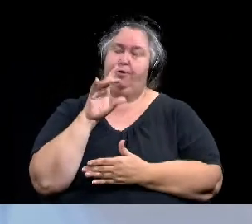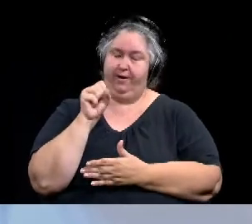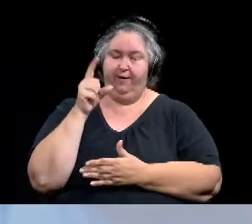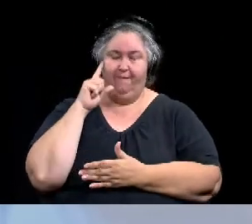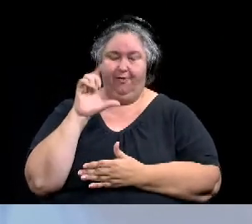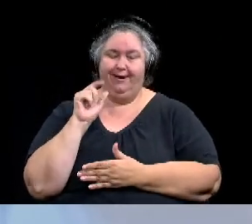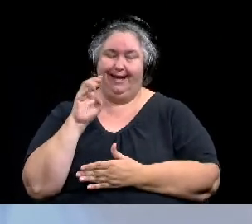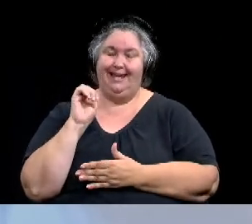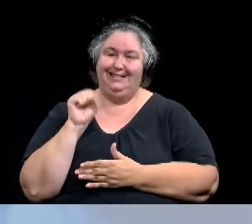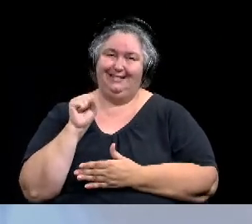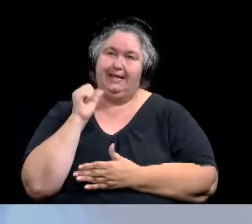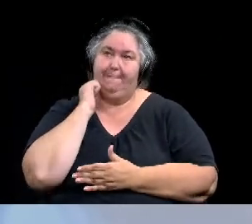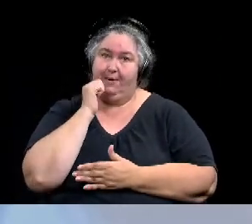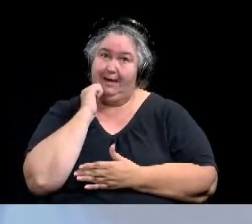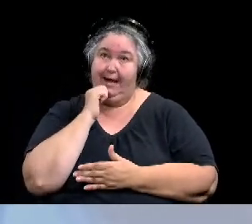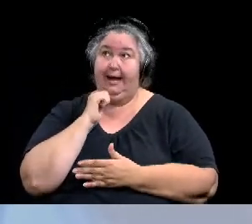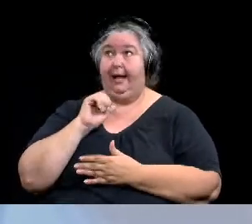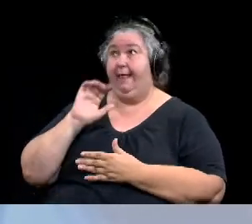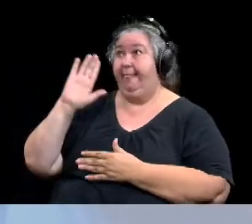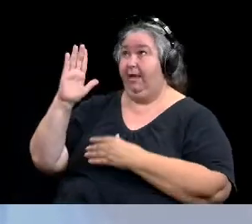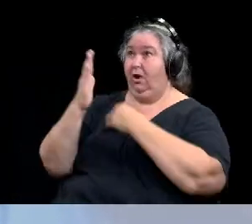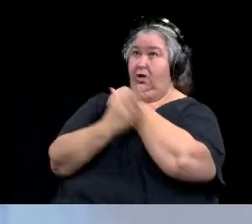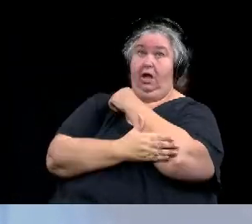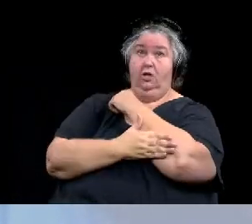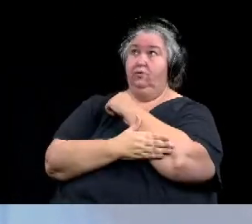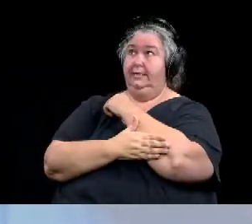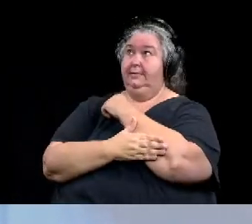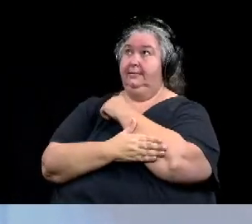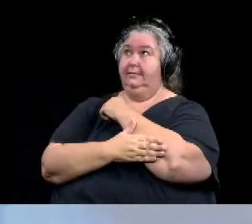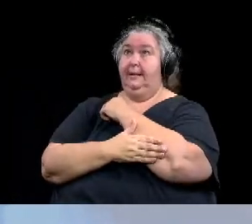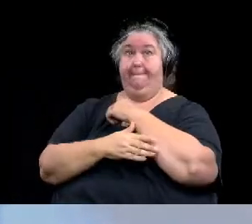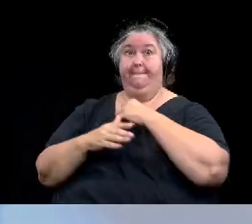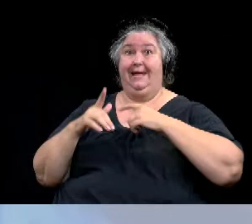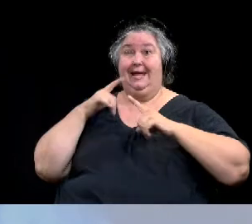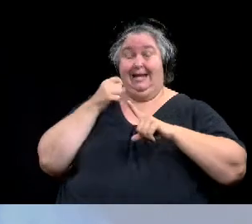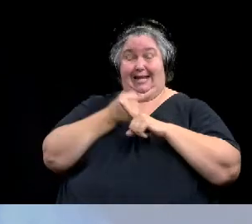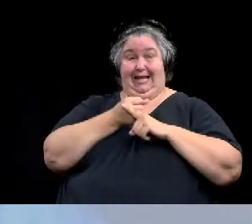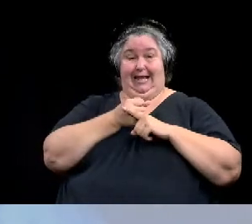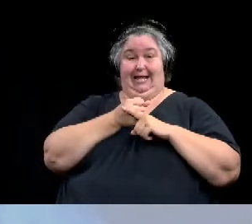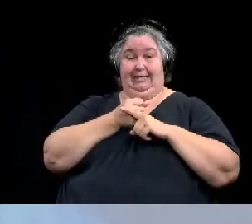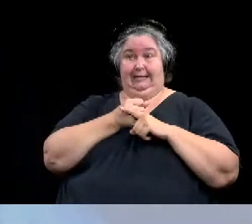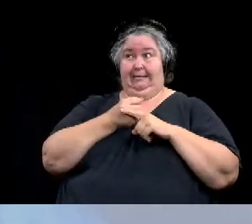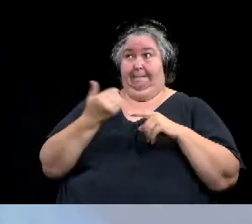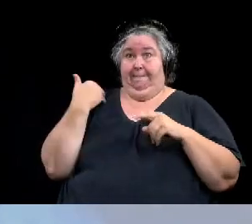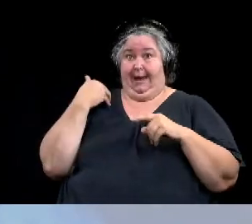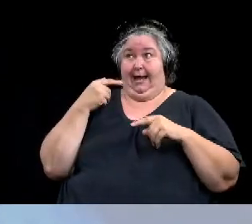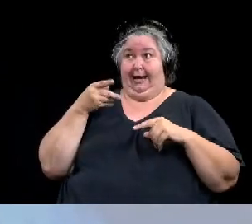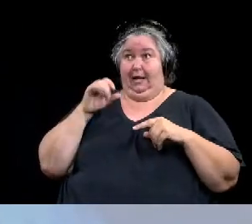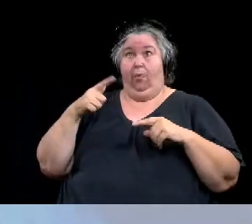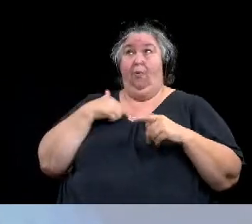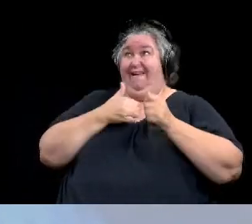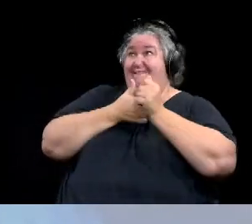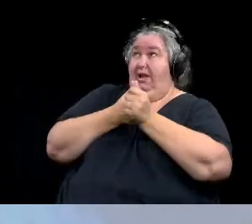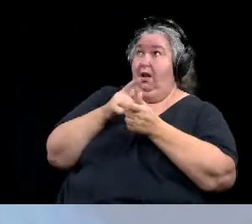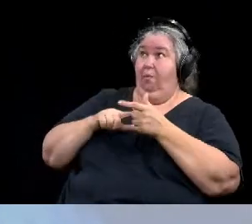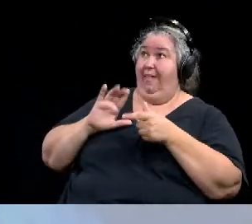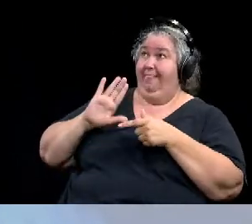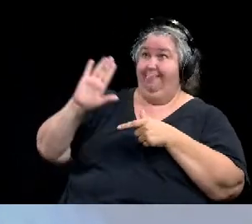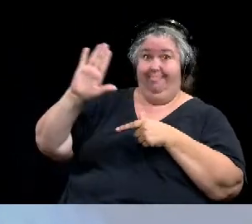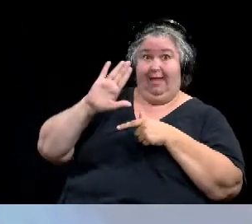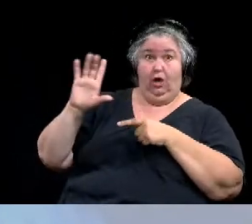disease hit their countries back in April. So we tend to follow what Europe is doing, and so they're just a little bit ahead of us.